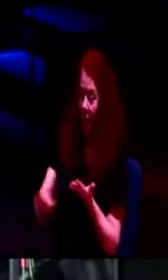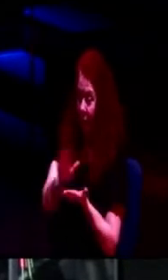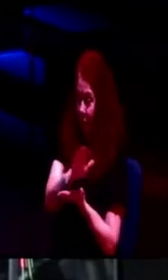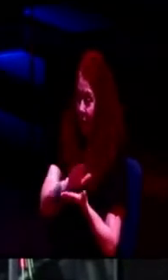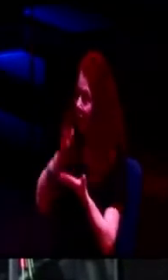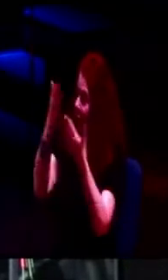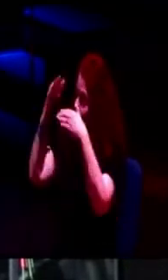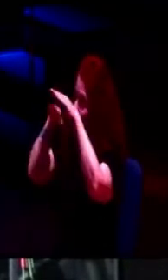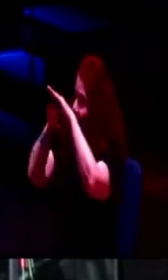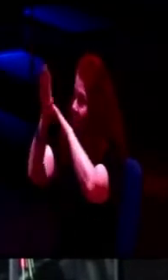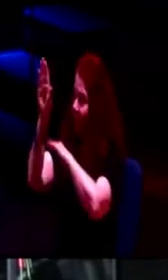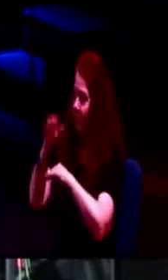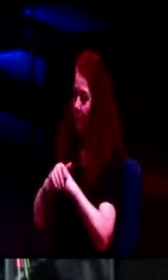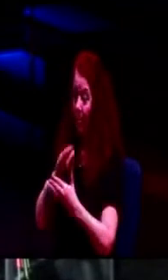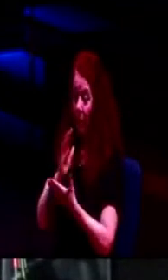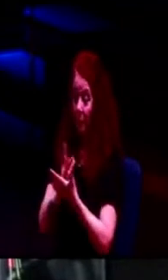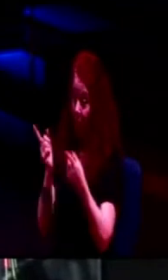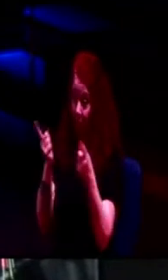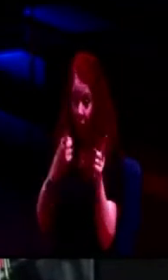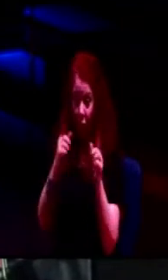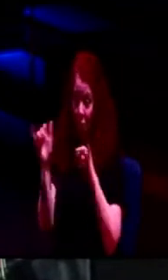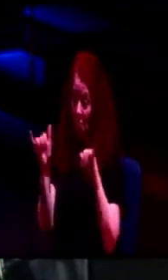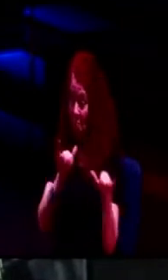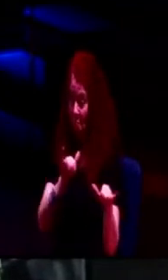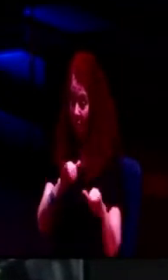They won't. Some of you won't.